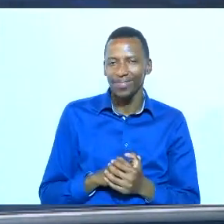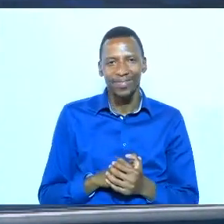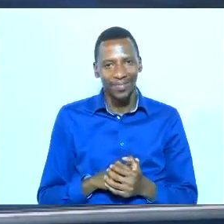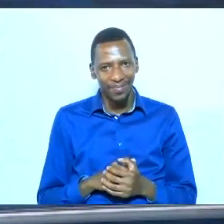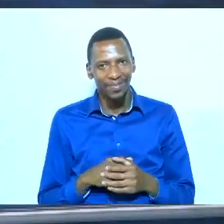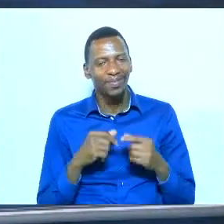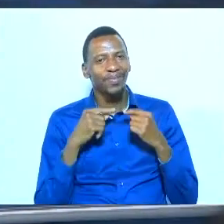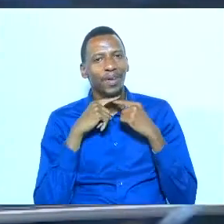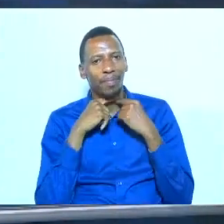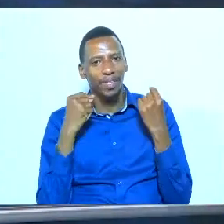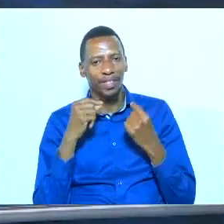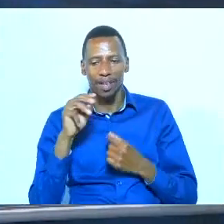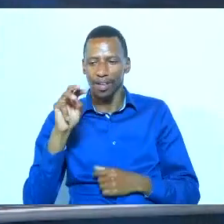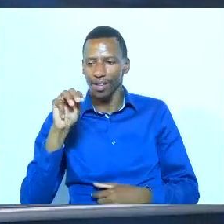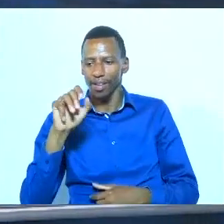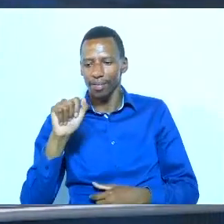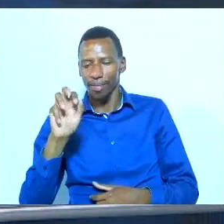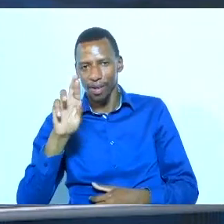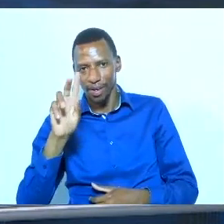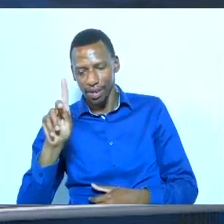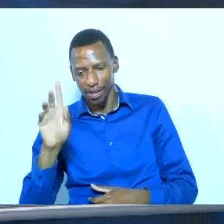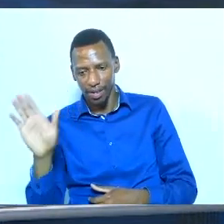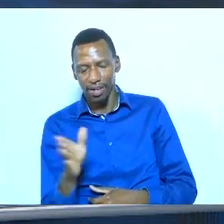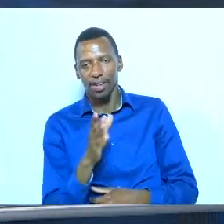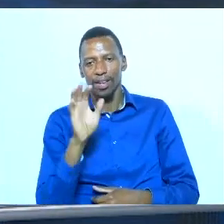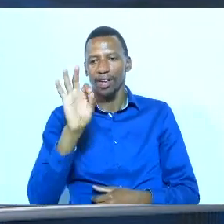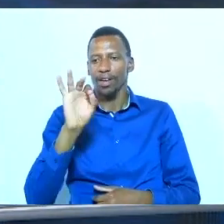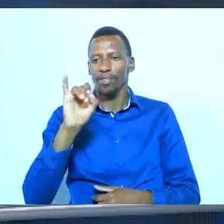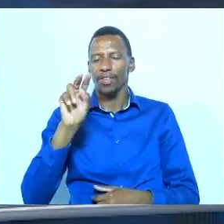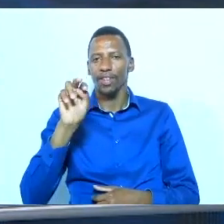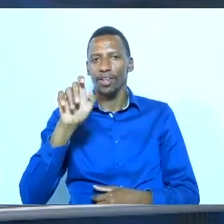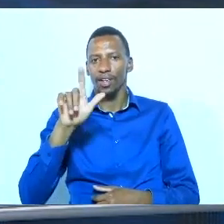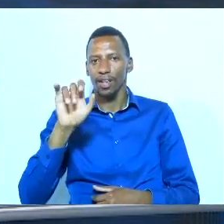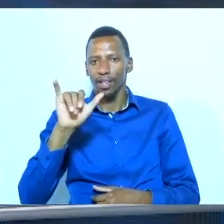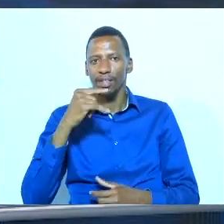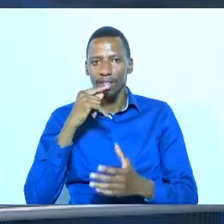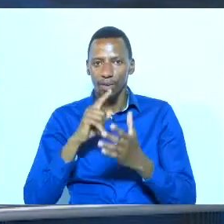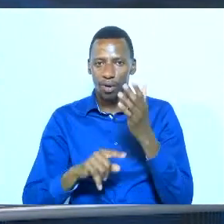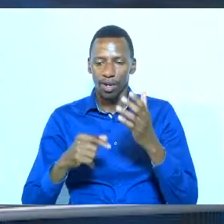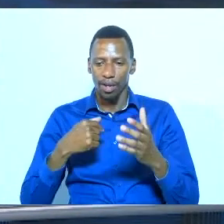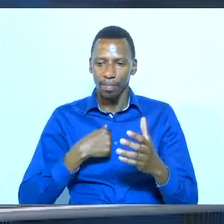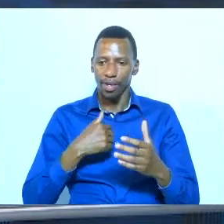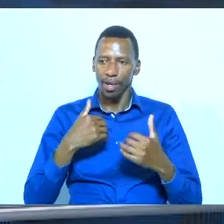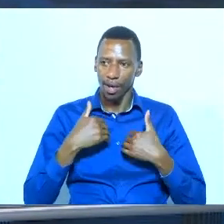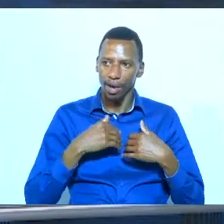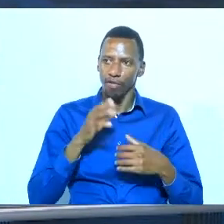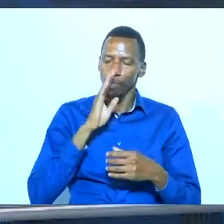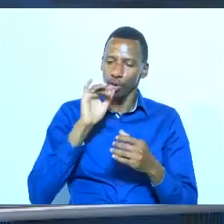Pastor Mark Finley said, I have borrowed that from you.